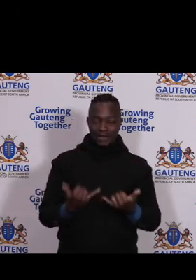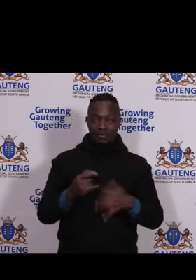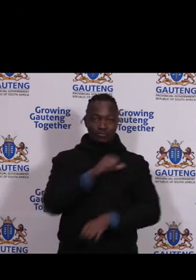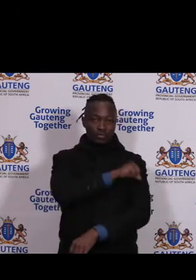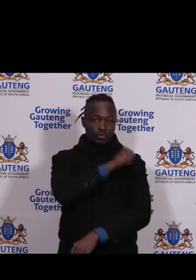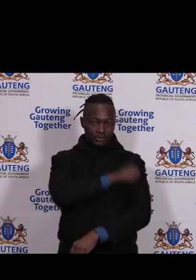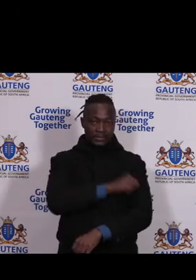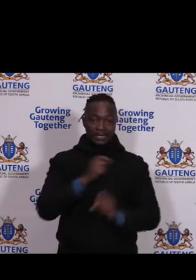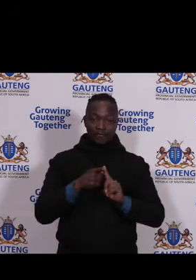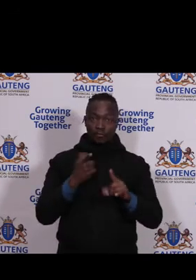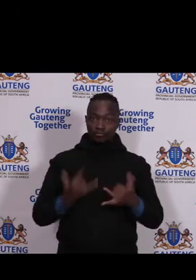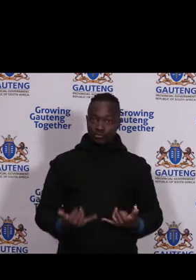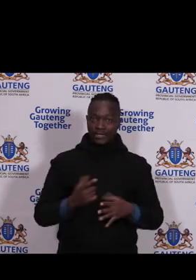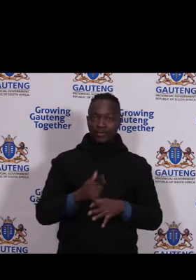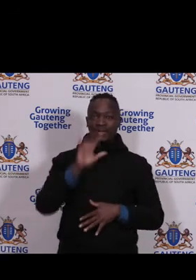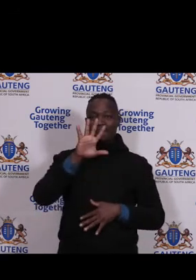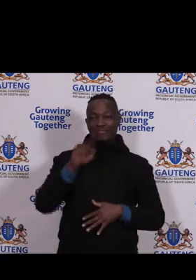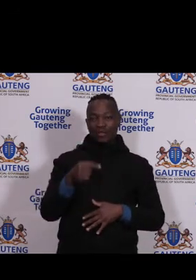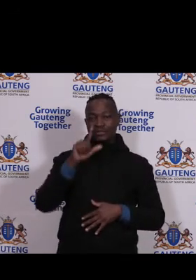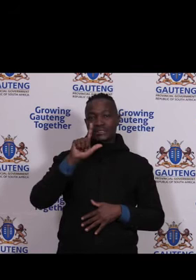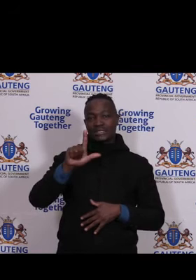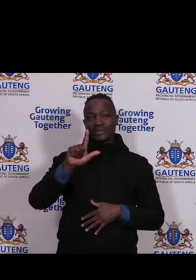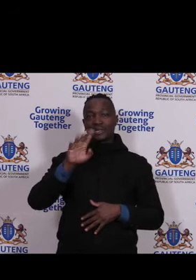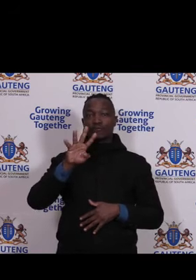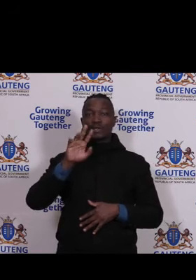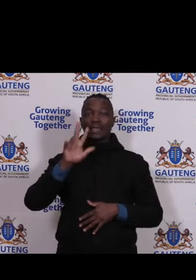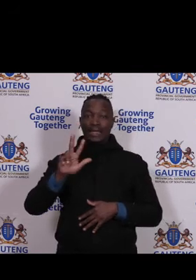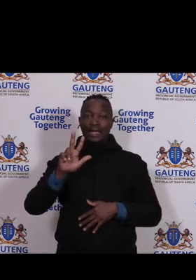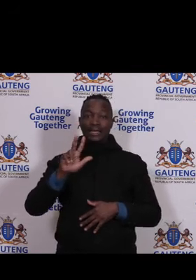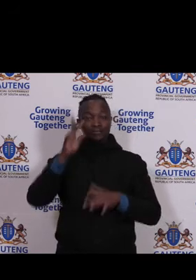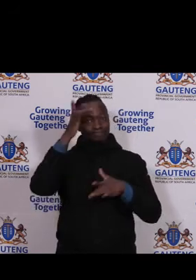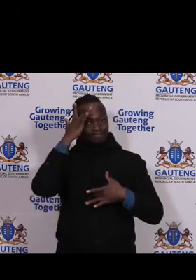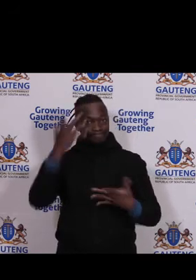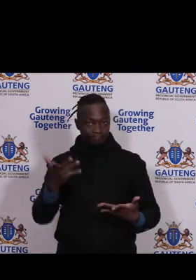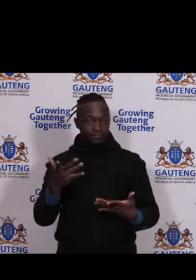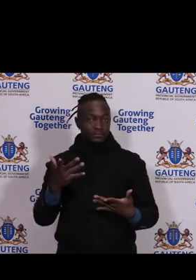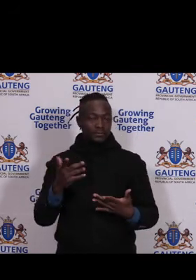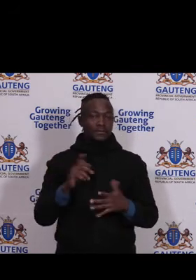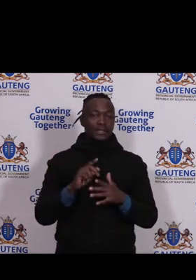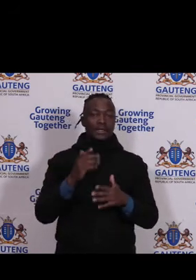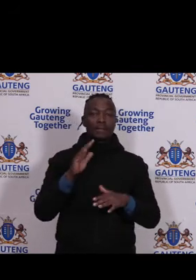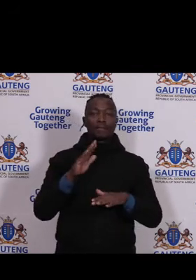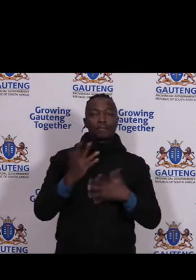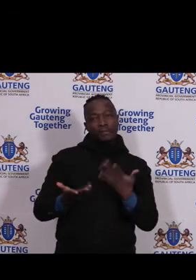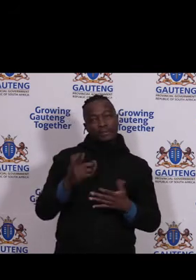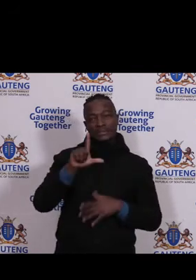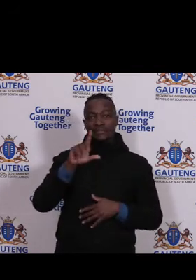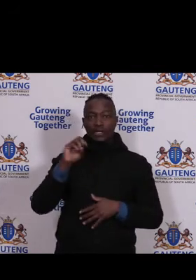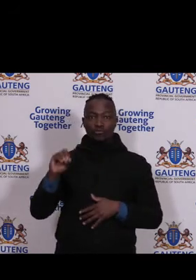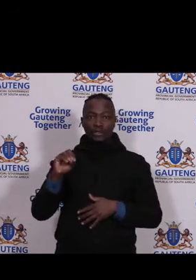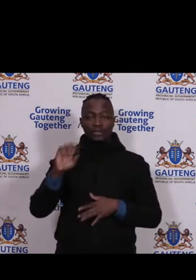as of today, we have got 5,748 patients and almost 700 patients that are